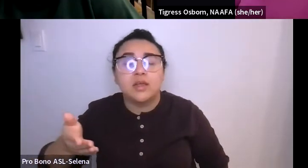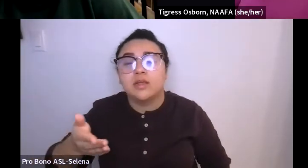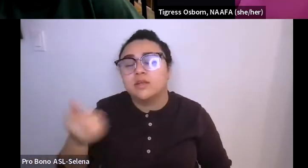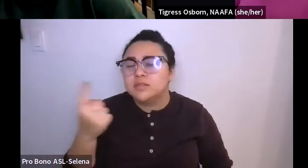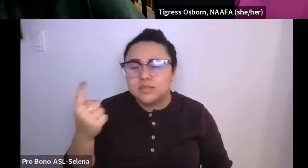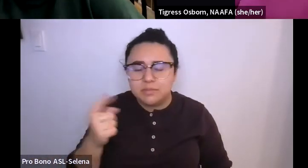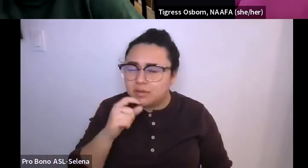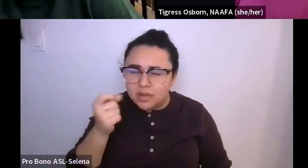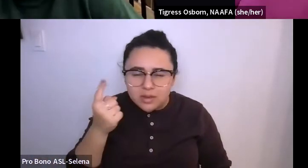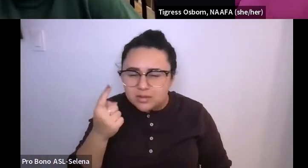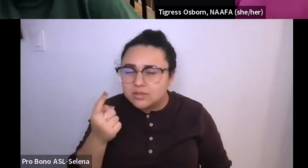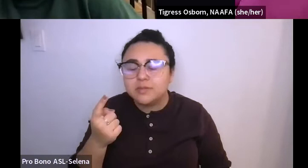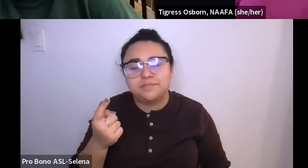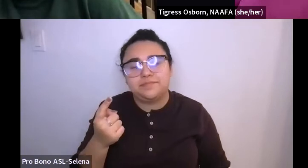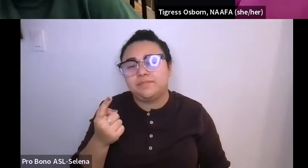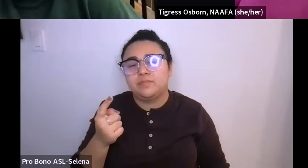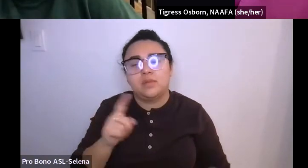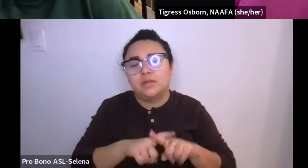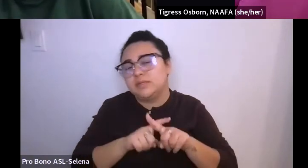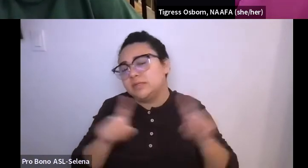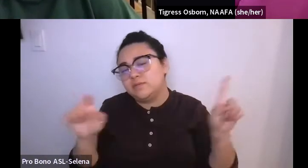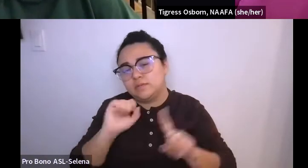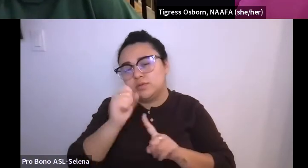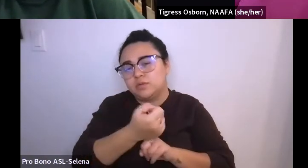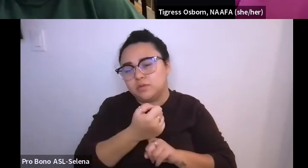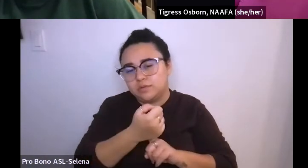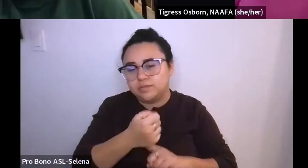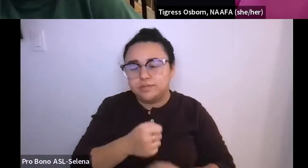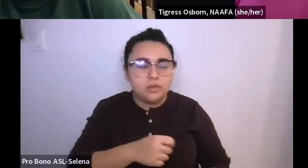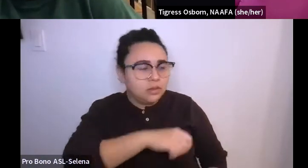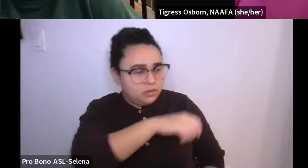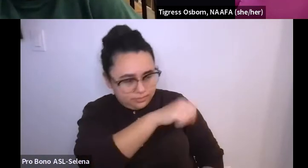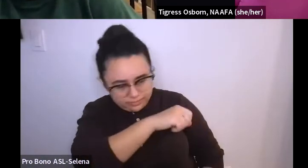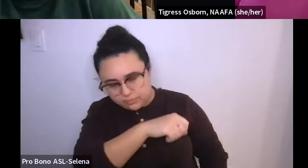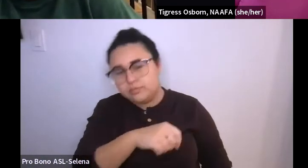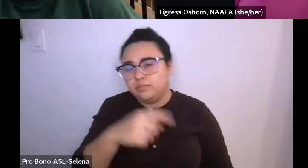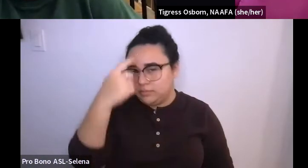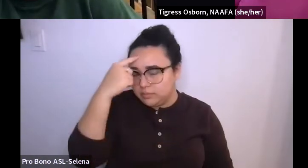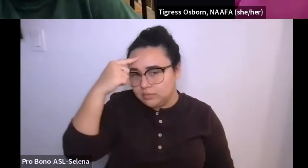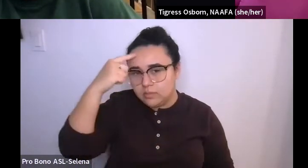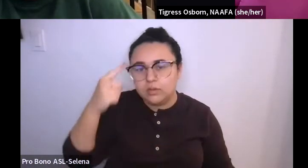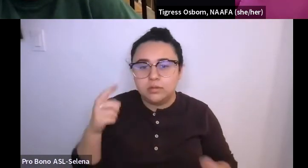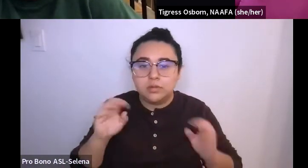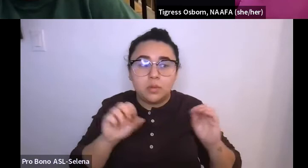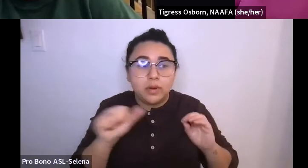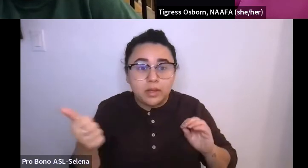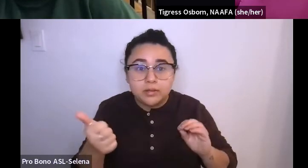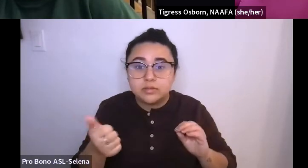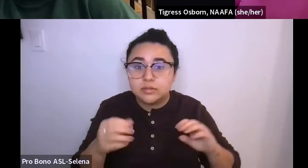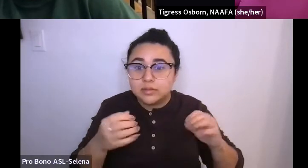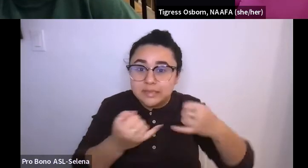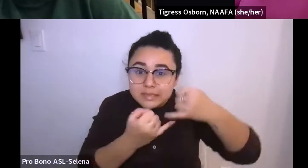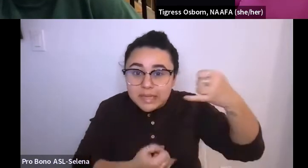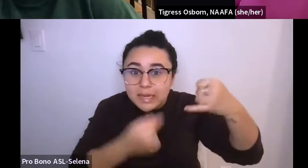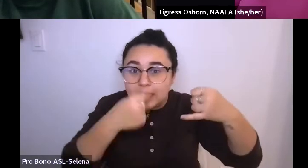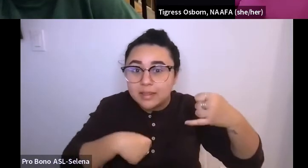not get it, that would have been a different situation. Yeah. So I think once no one else is there, we can talk